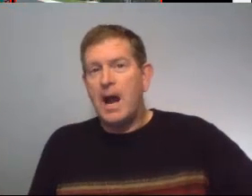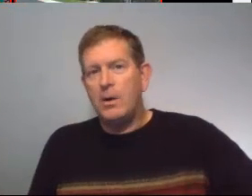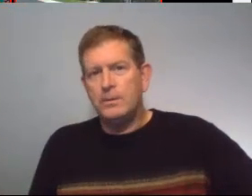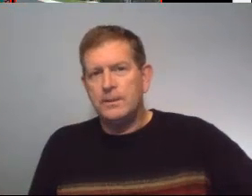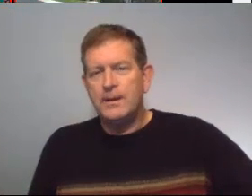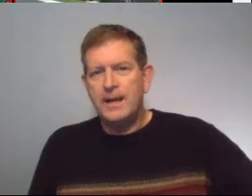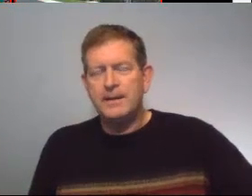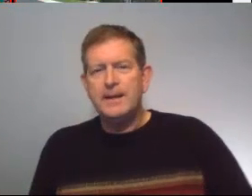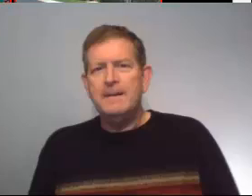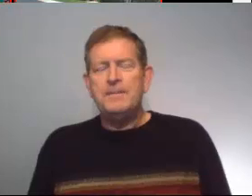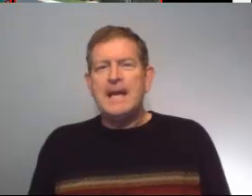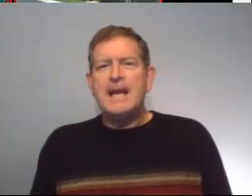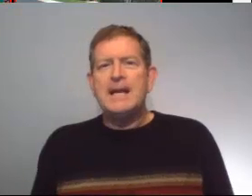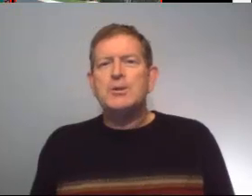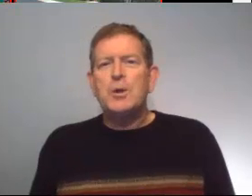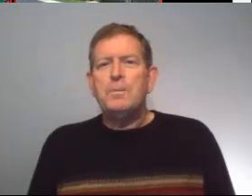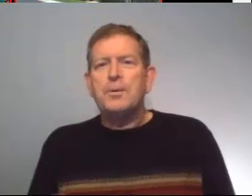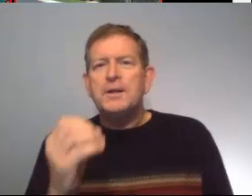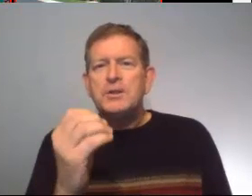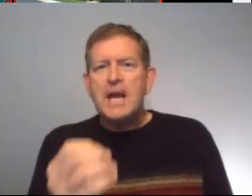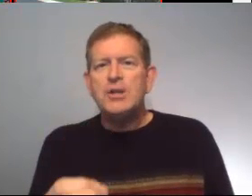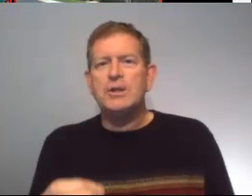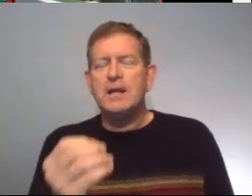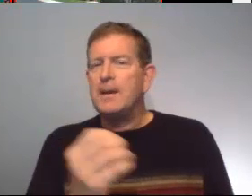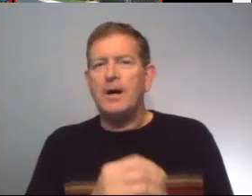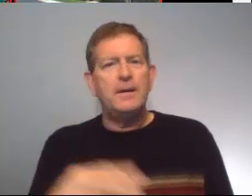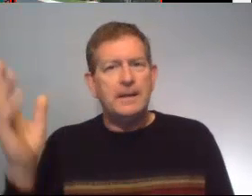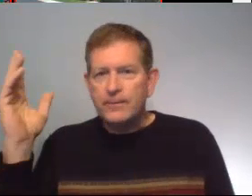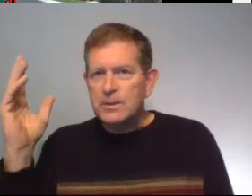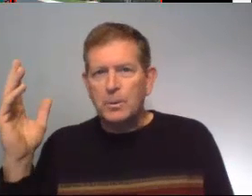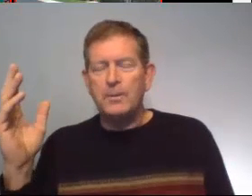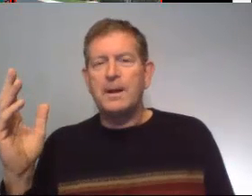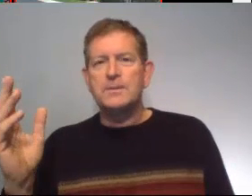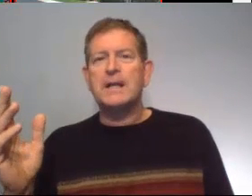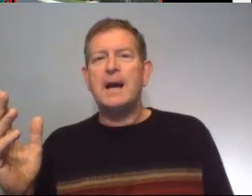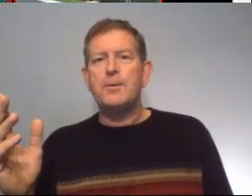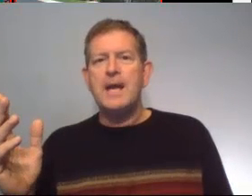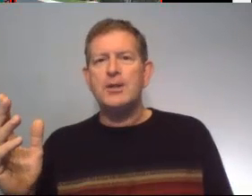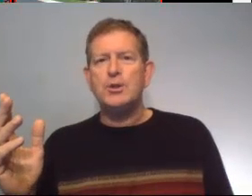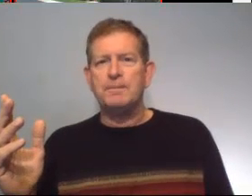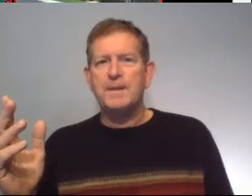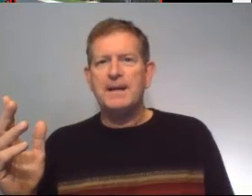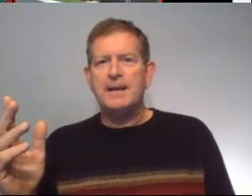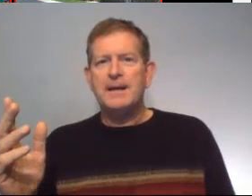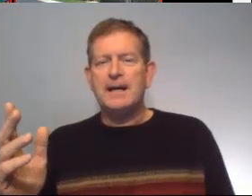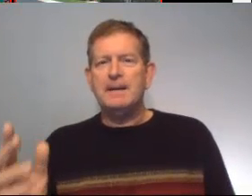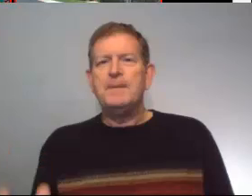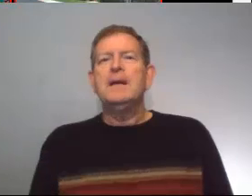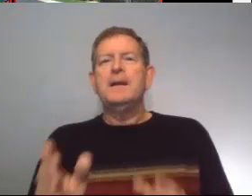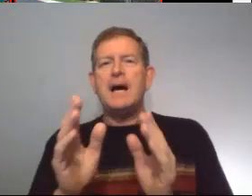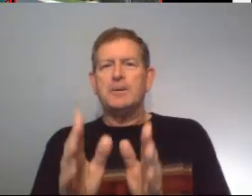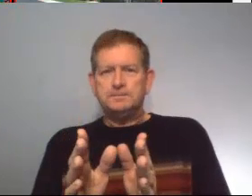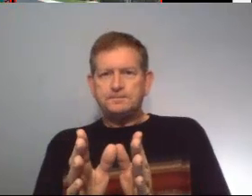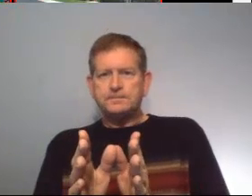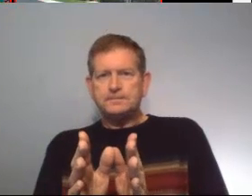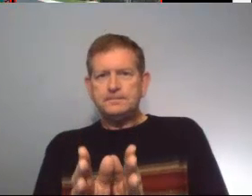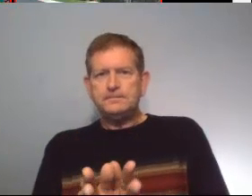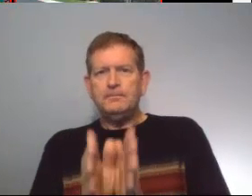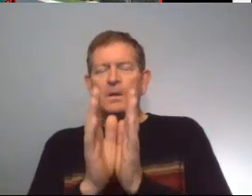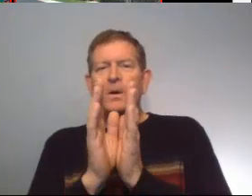them they're on their hand. And so pronunciation can make all the difference in the world when it comes to comprehension.